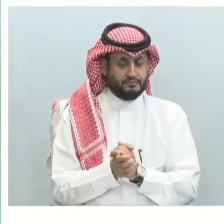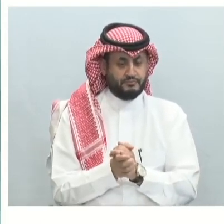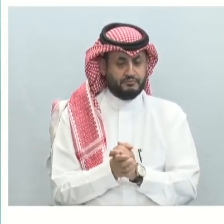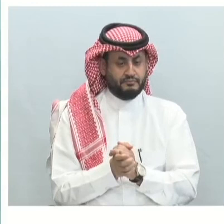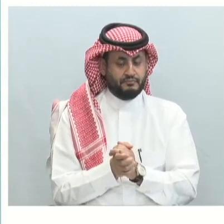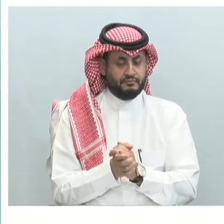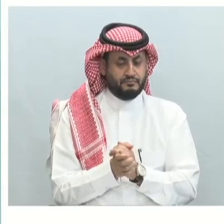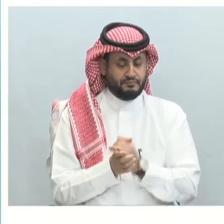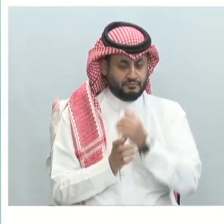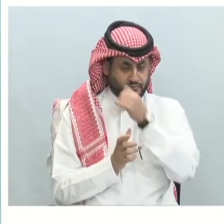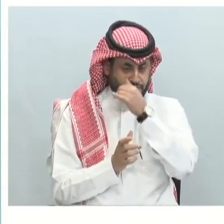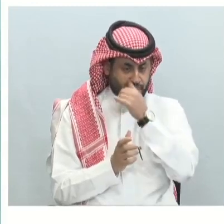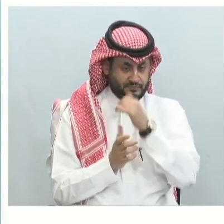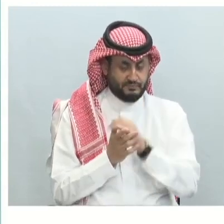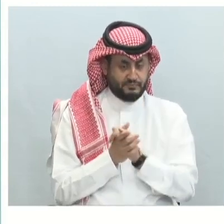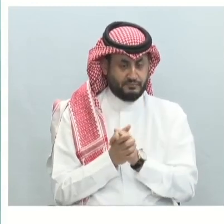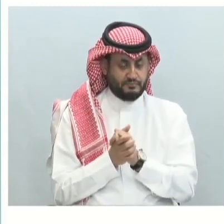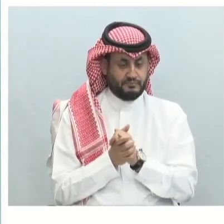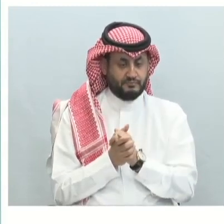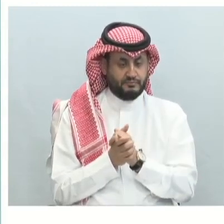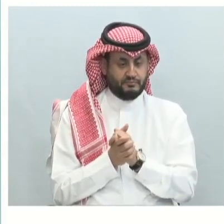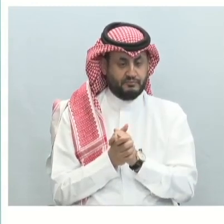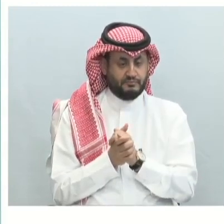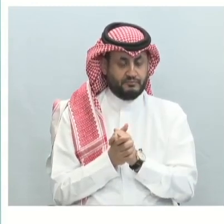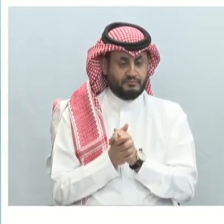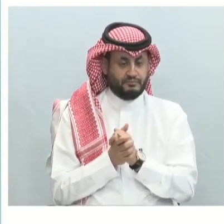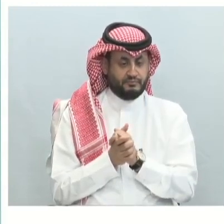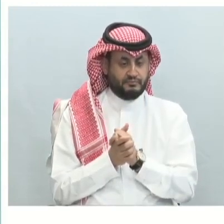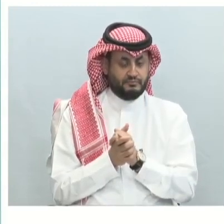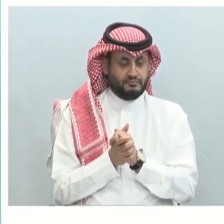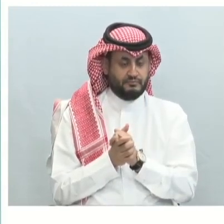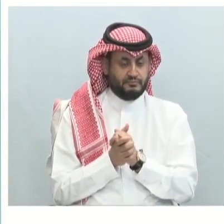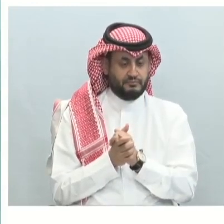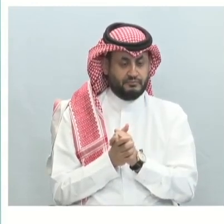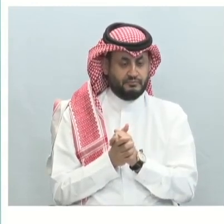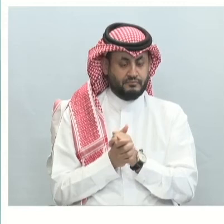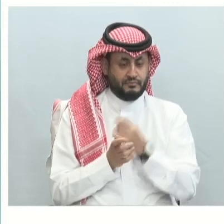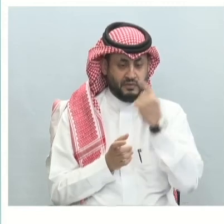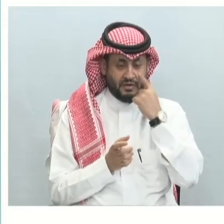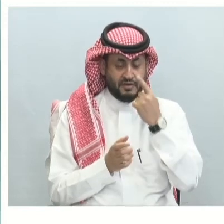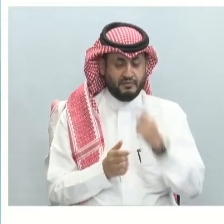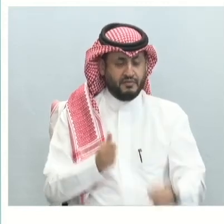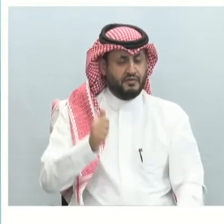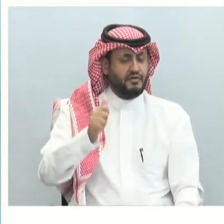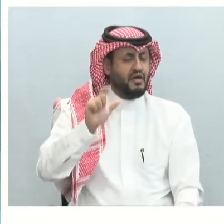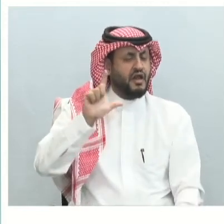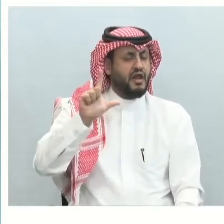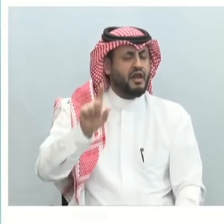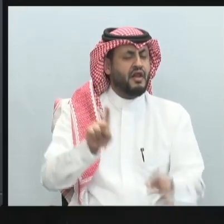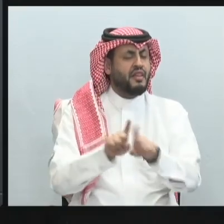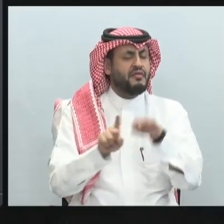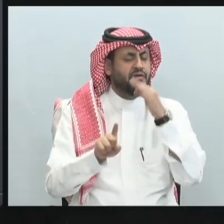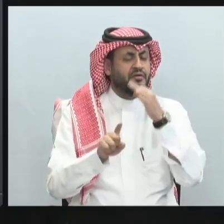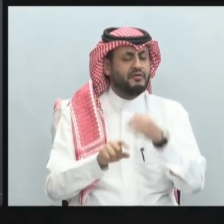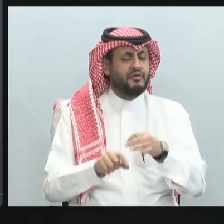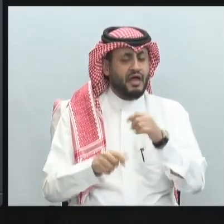F-O-O-T-B-A-L-L. Okay? If you find A, then double L, you will pronounce the letter A